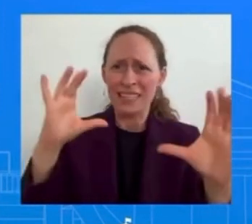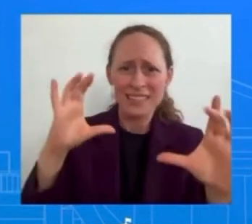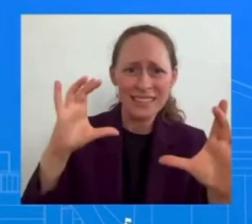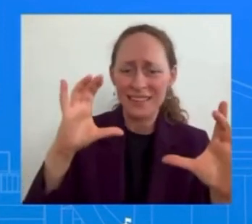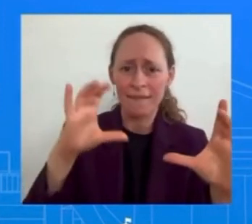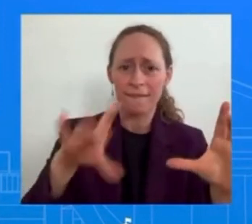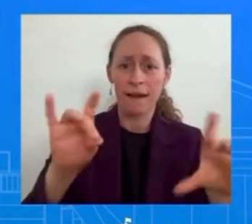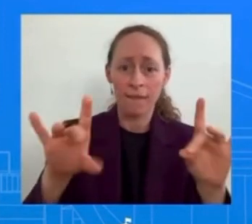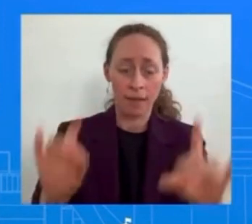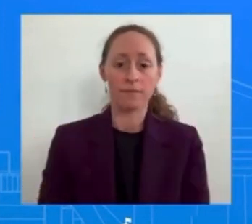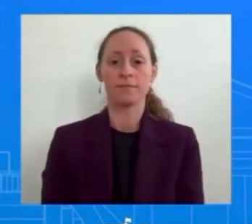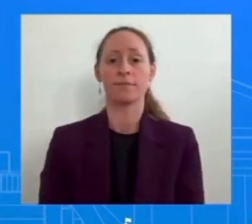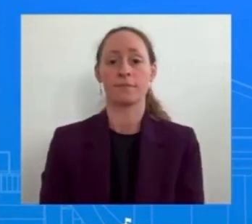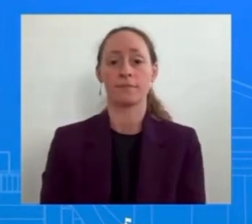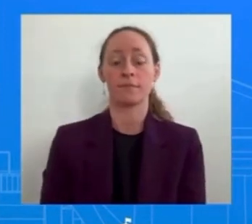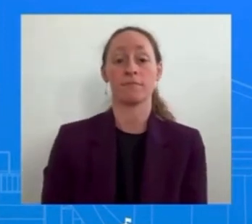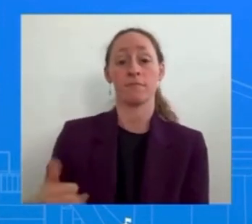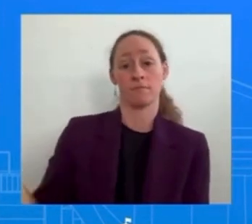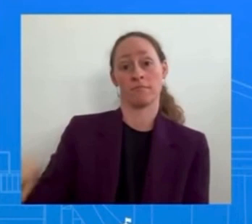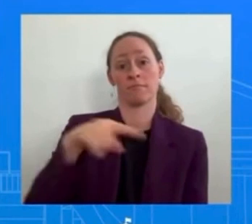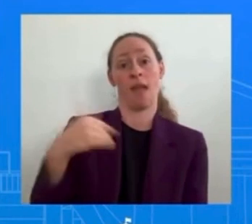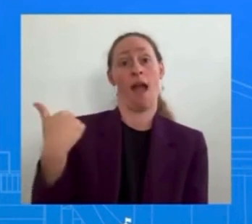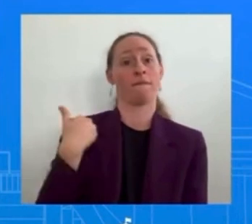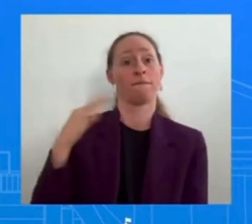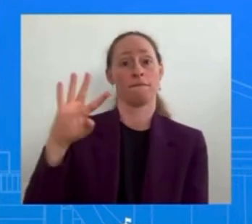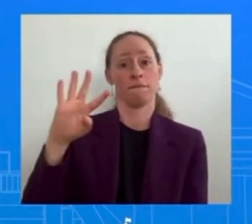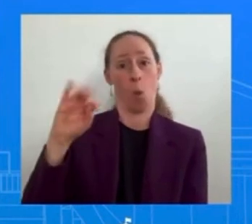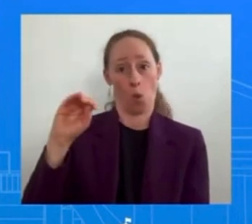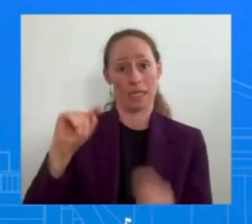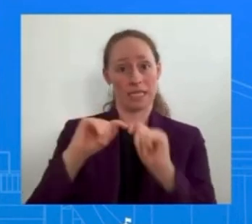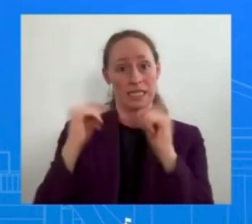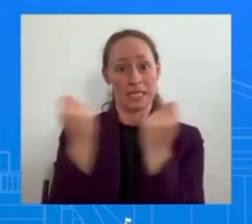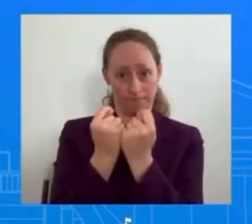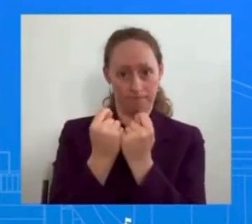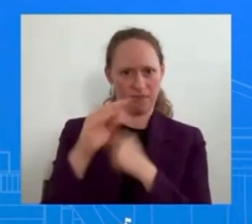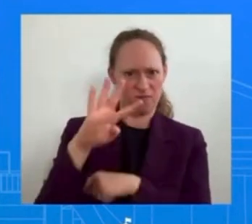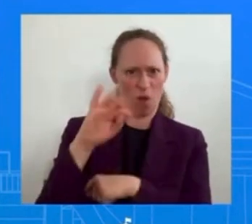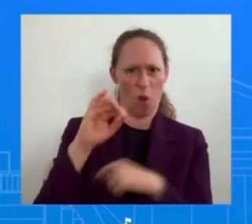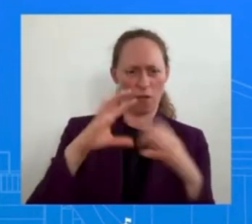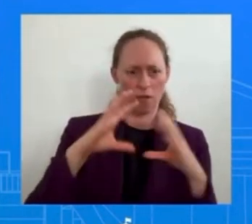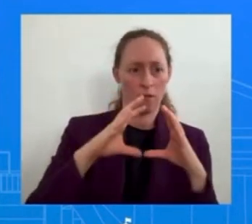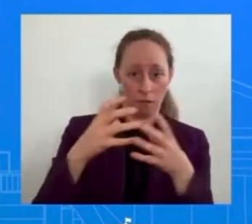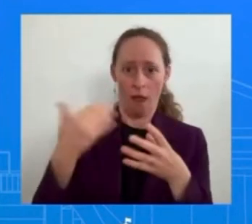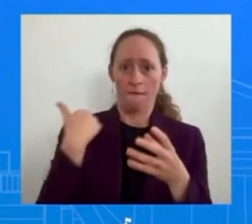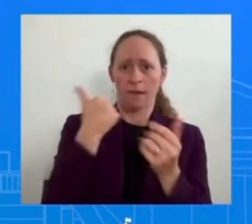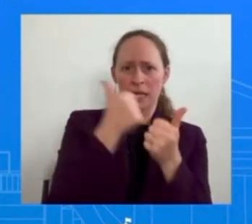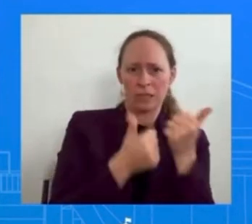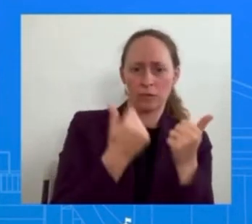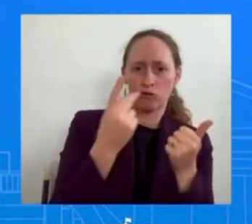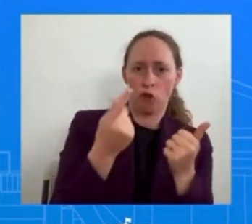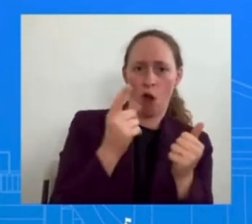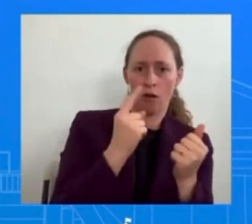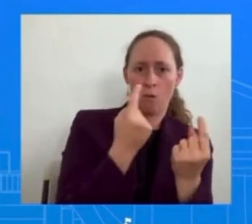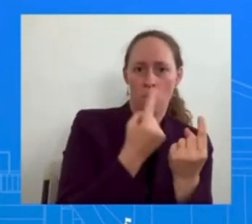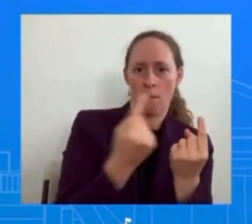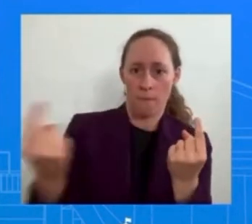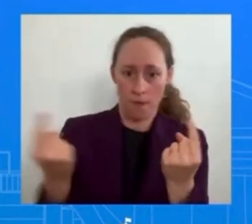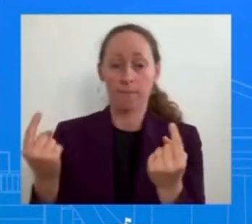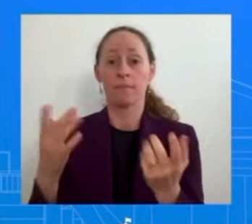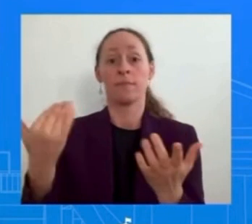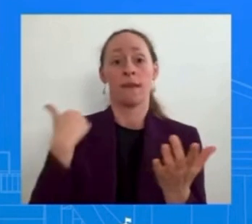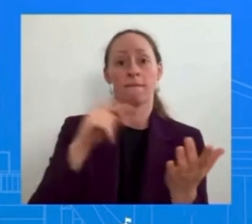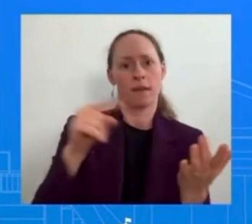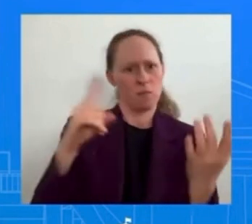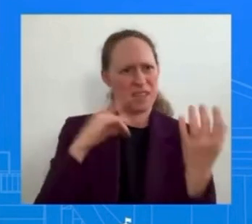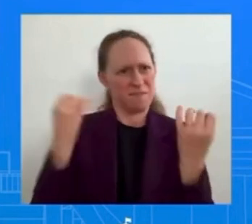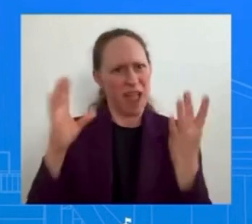island, in addition to hundreds of search and rescue personnel, with more on the way. We're working carefully to search the affected